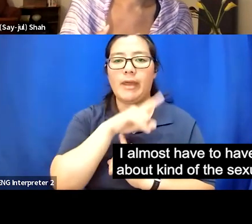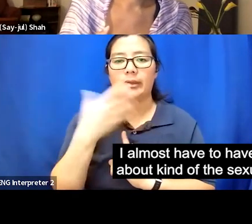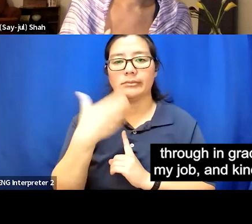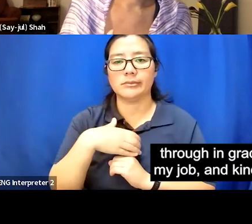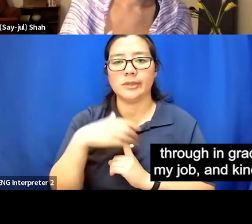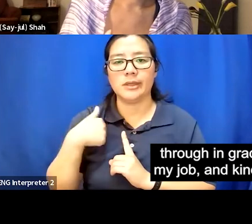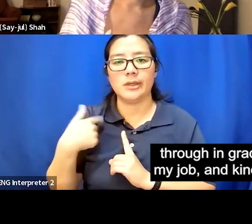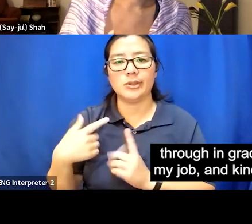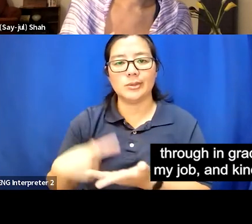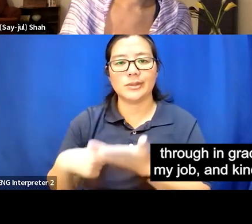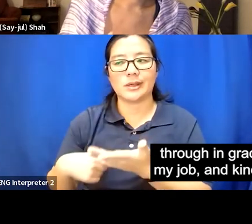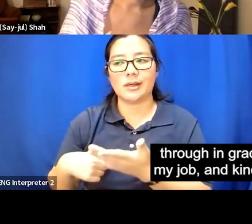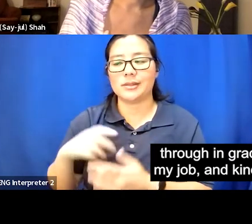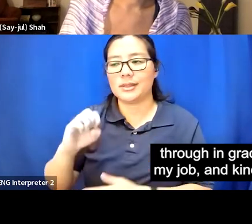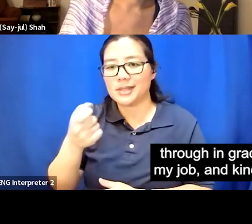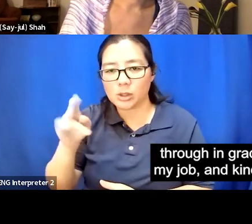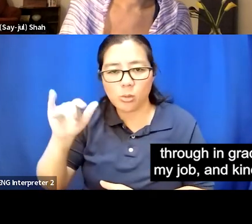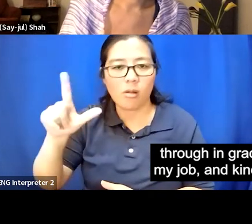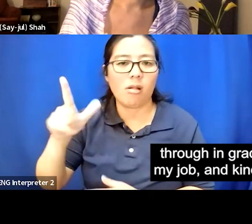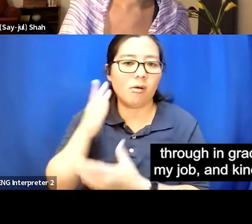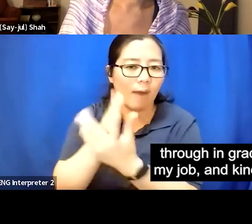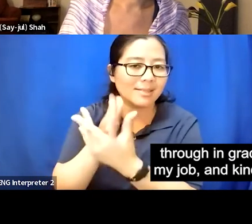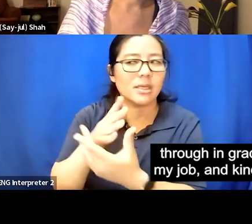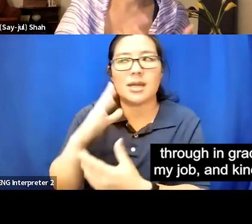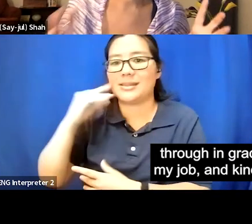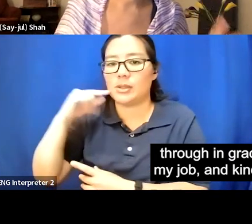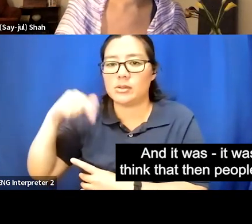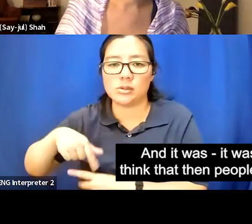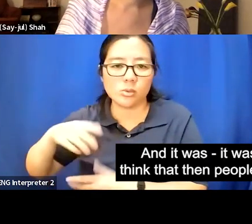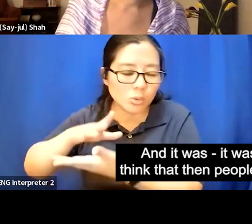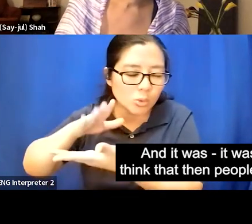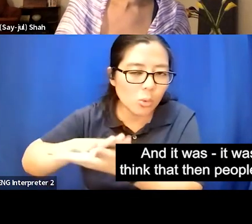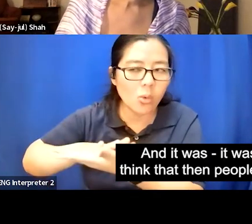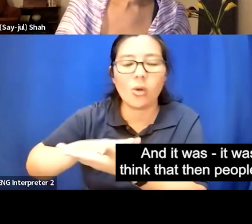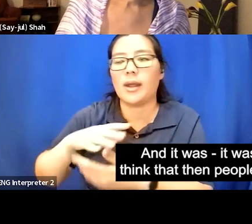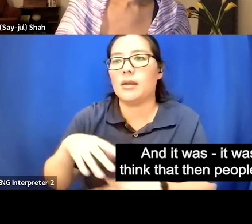harassment that I went through in graduate school and at my job and kind of what happened.